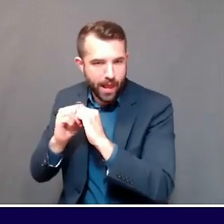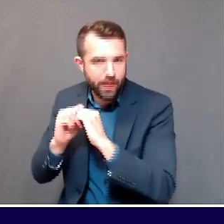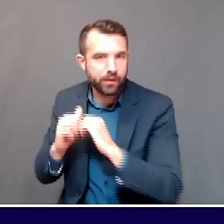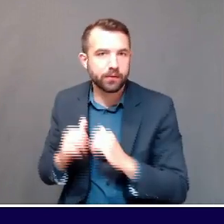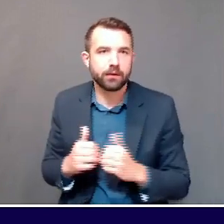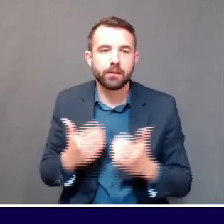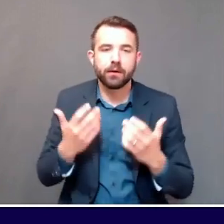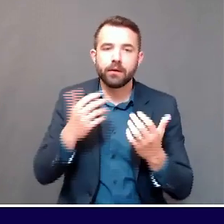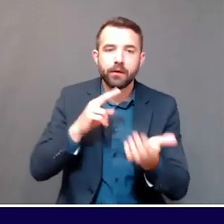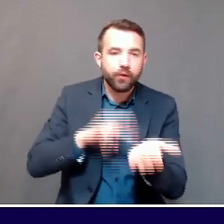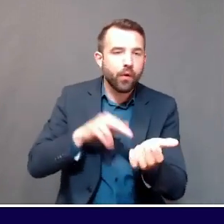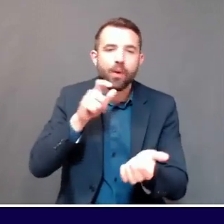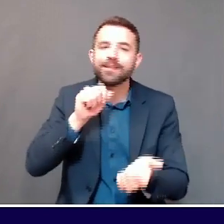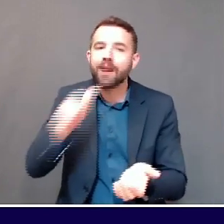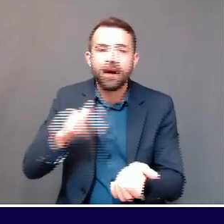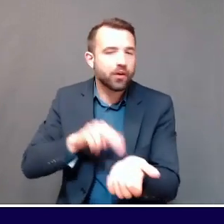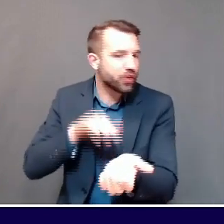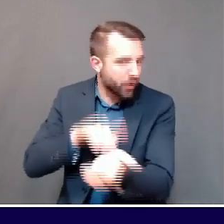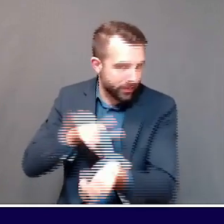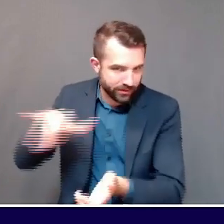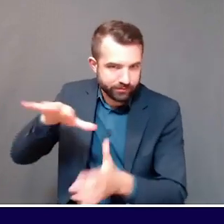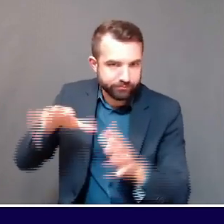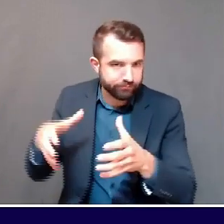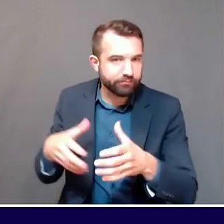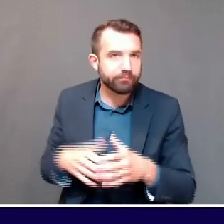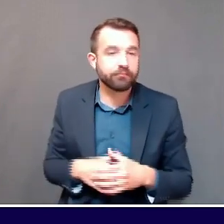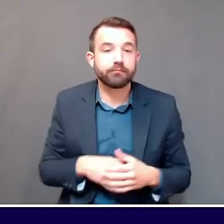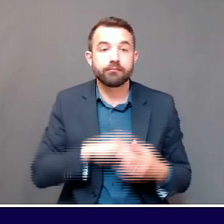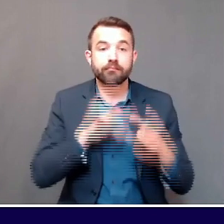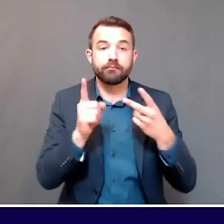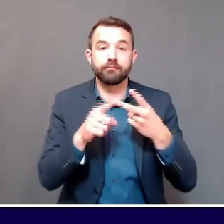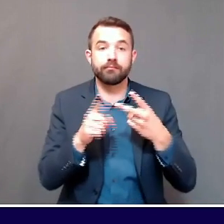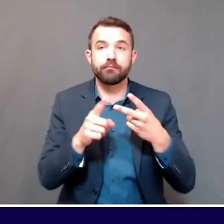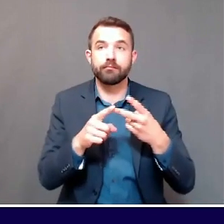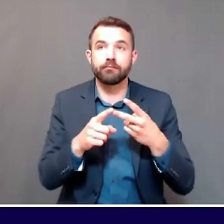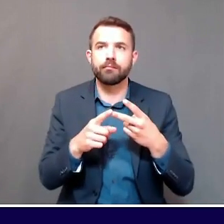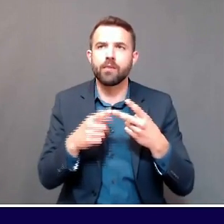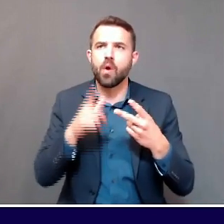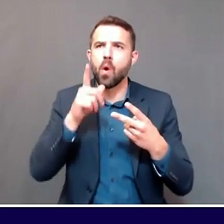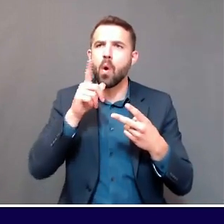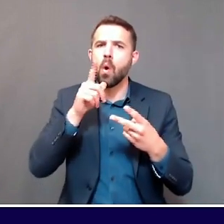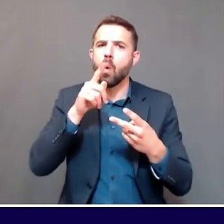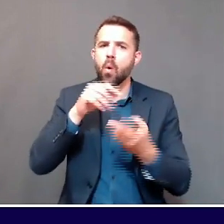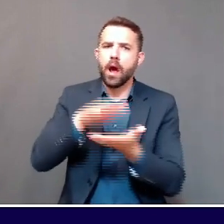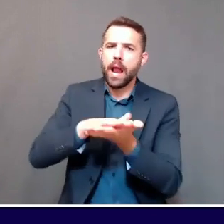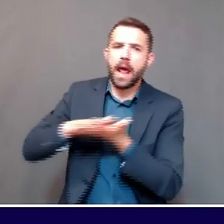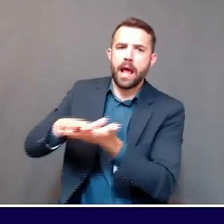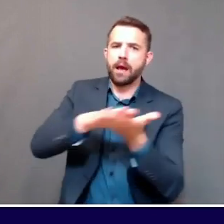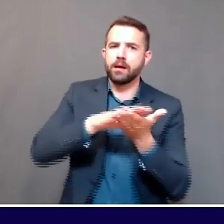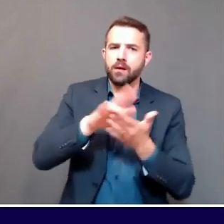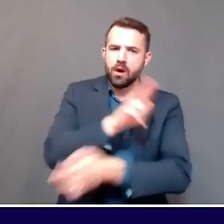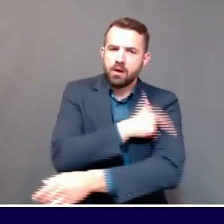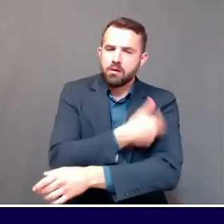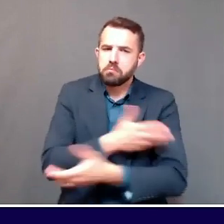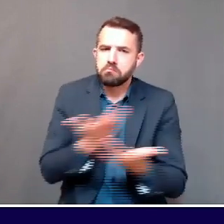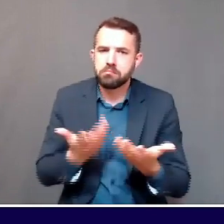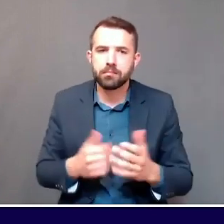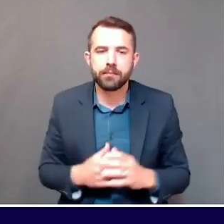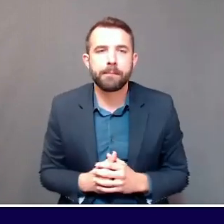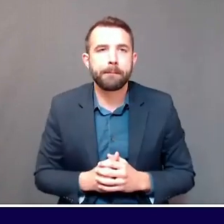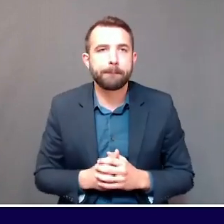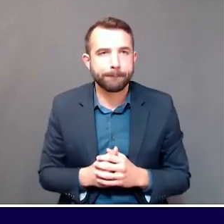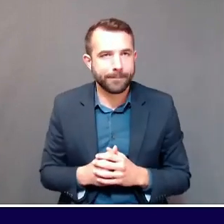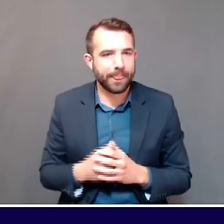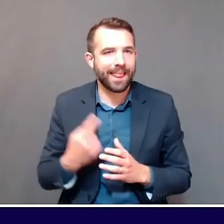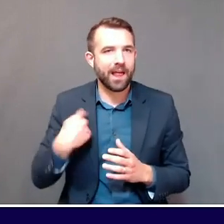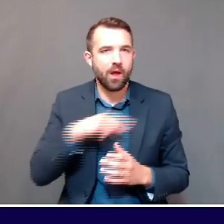recently in partnership with healthcare organizations is making sure that all healthcare workers in a facility